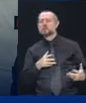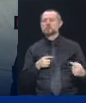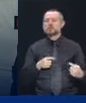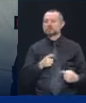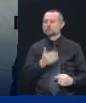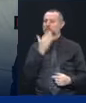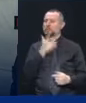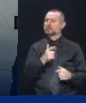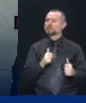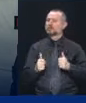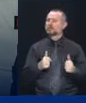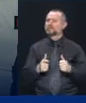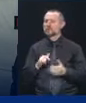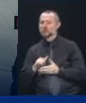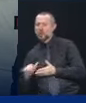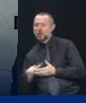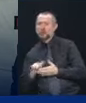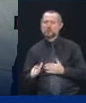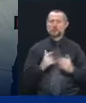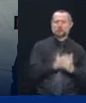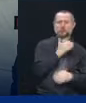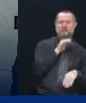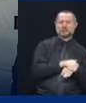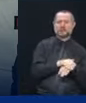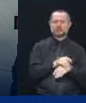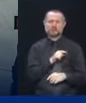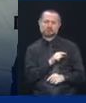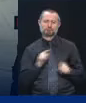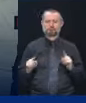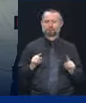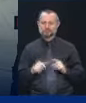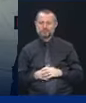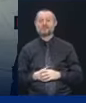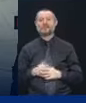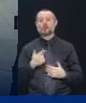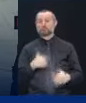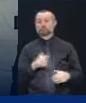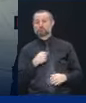the New England Patriots for many, many years. And he